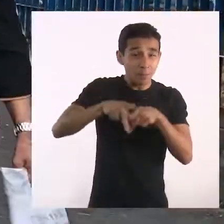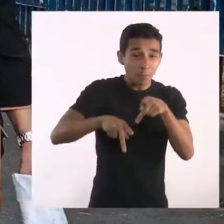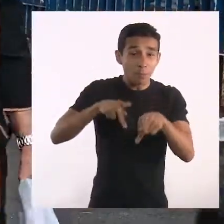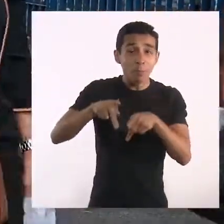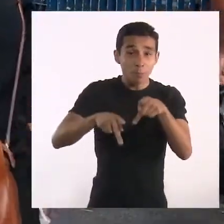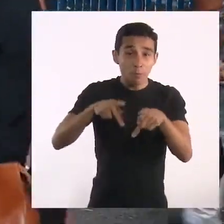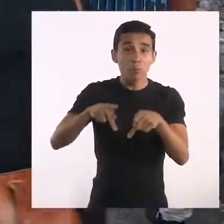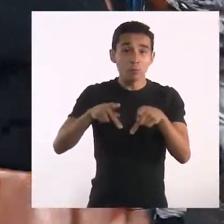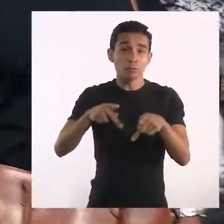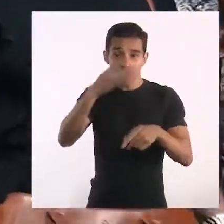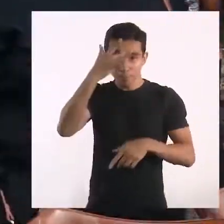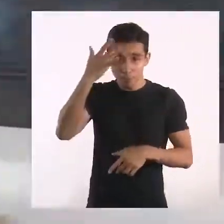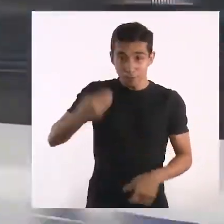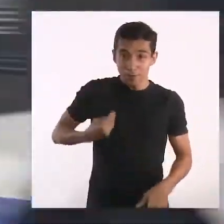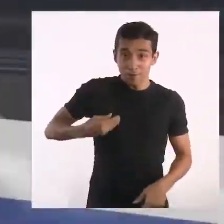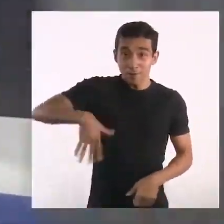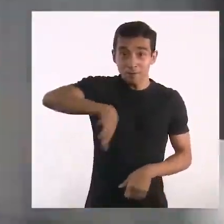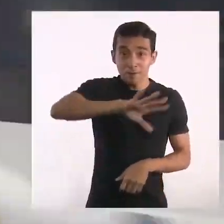We'll be